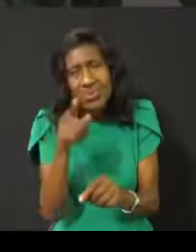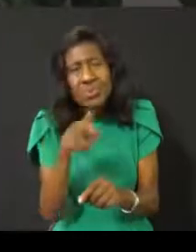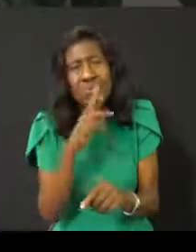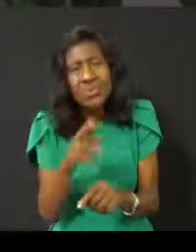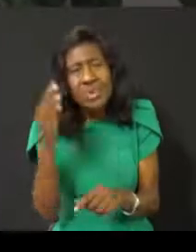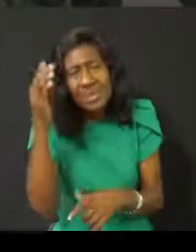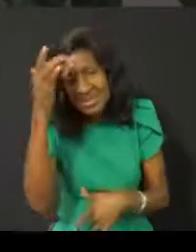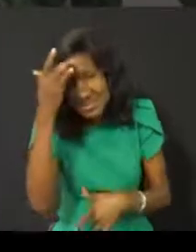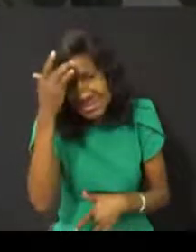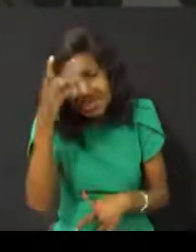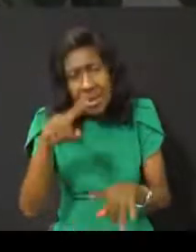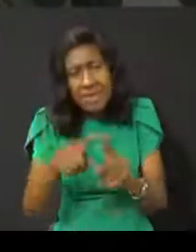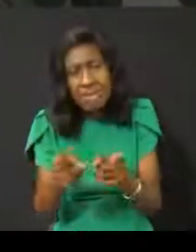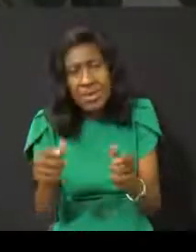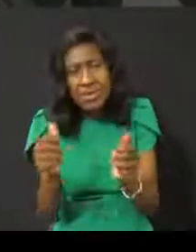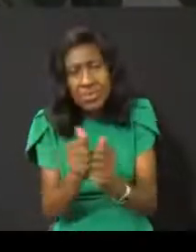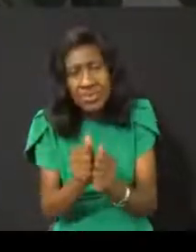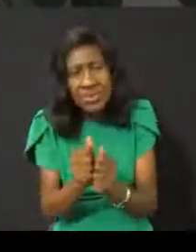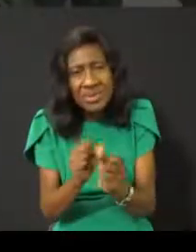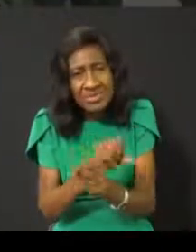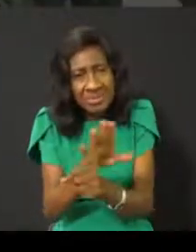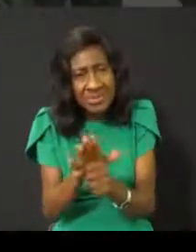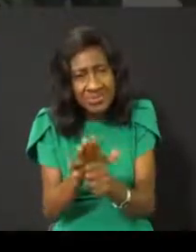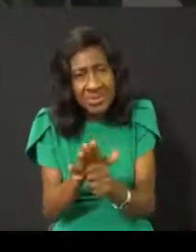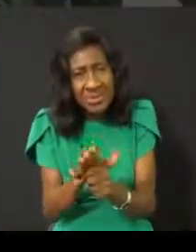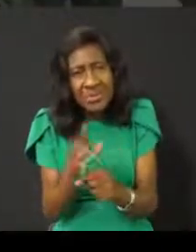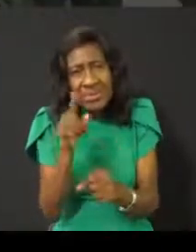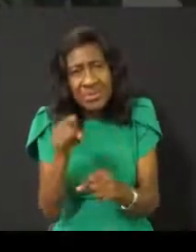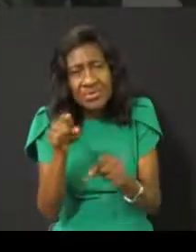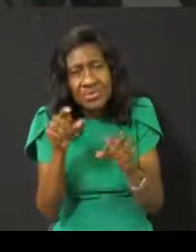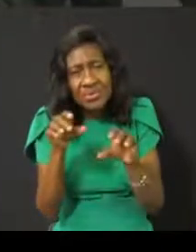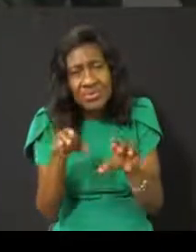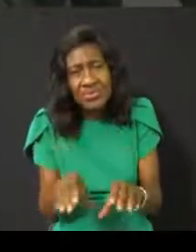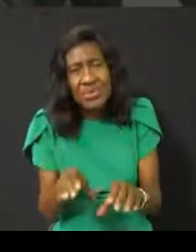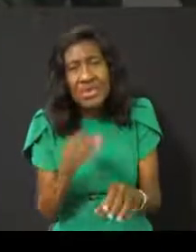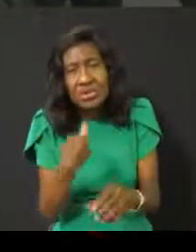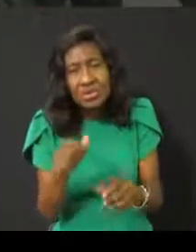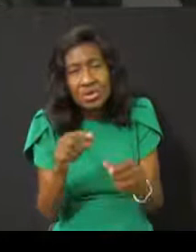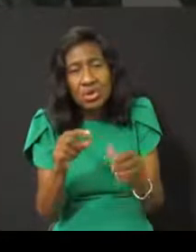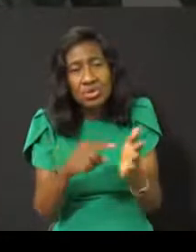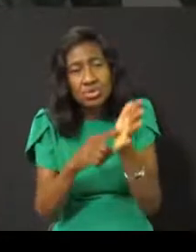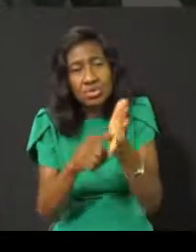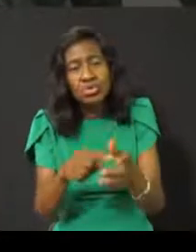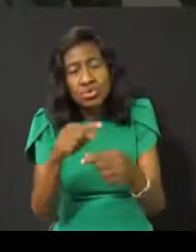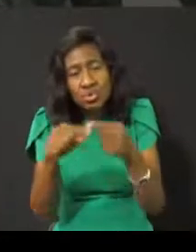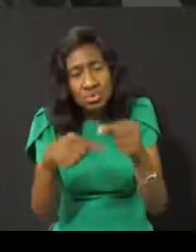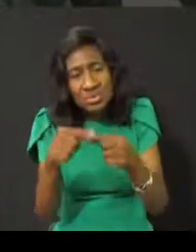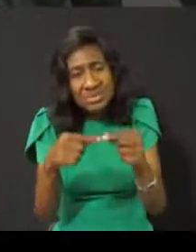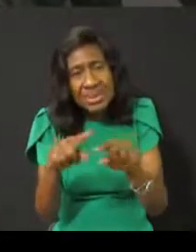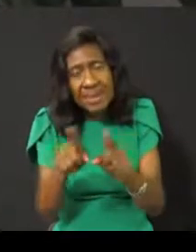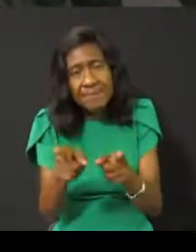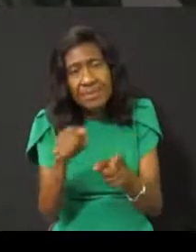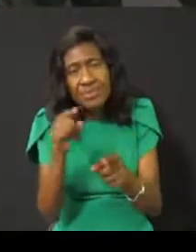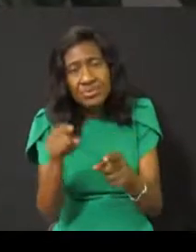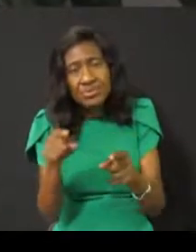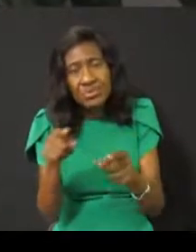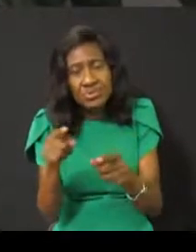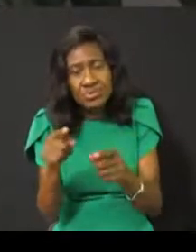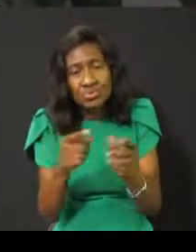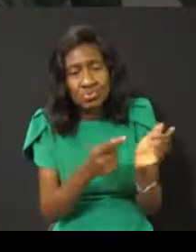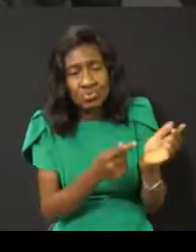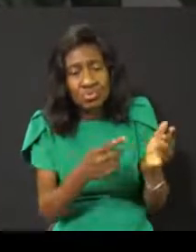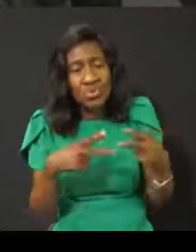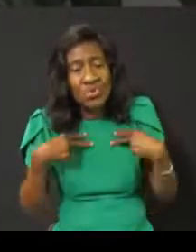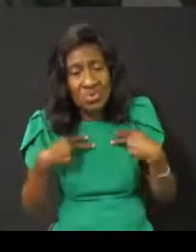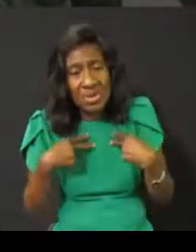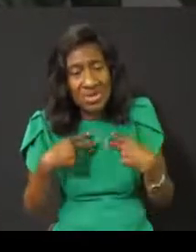But unfortunately, with this particular one, you can be asymptomatic and be carrying and spreading the disease. But now we've got the lateral flows, we